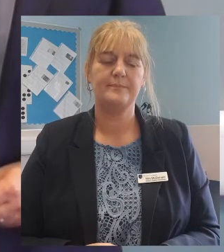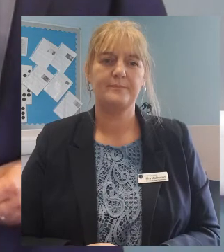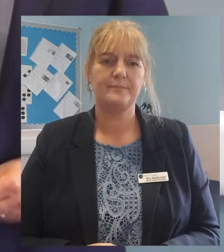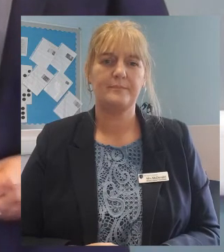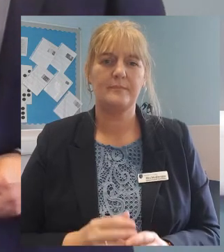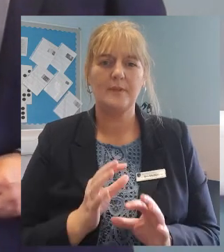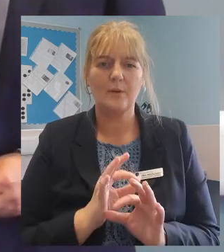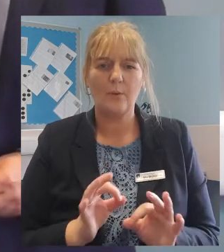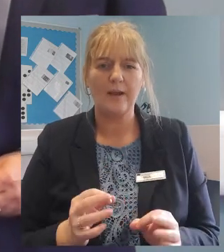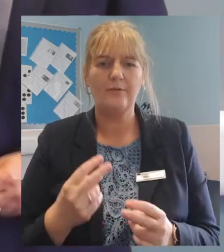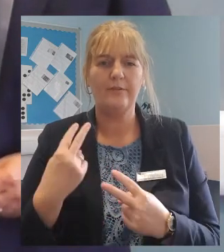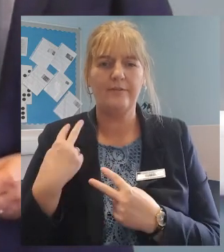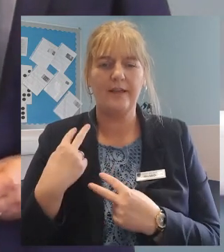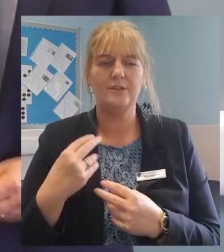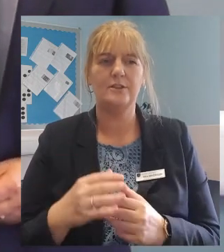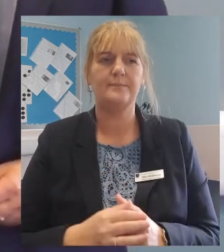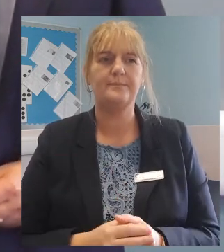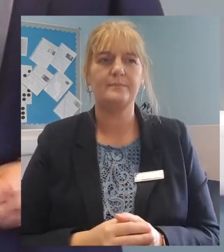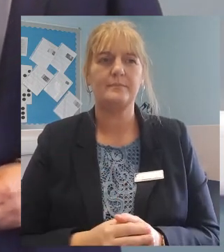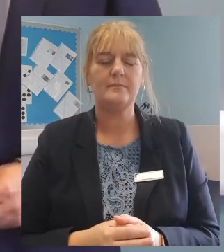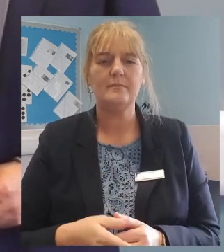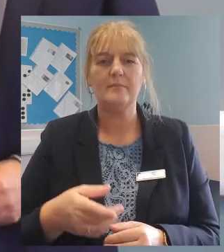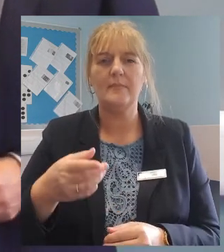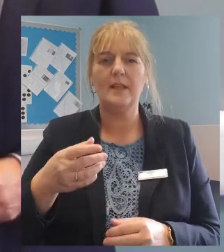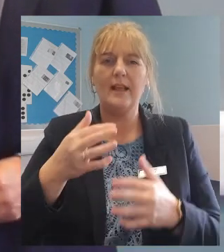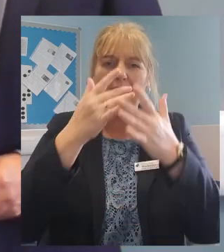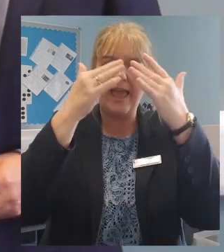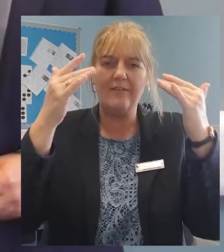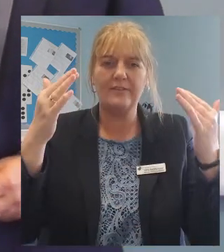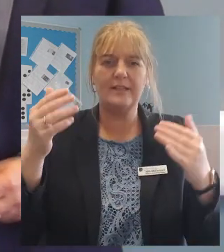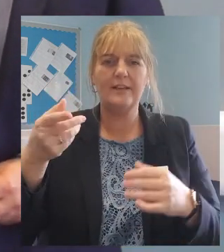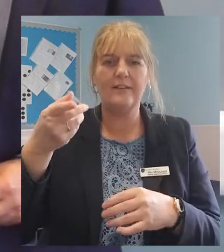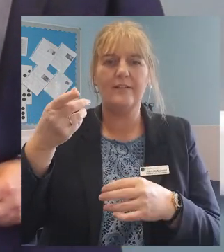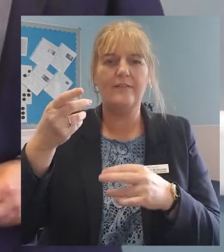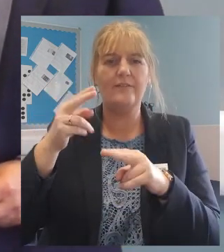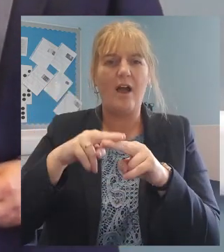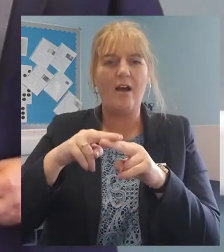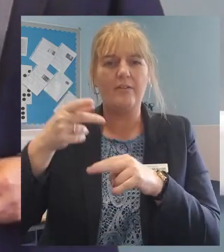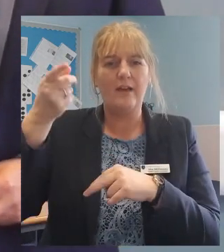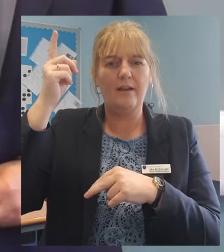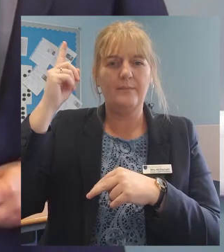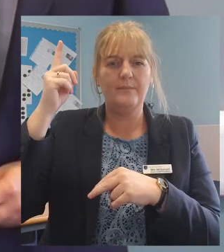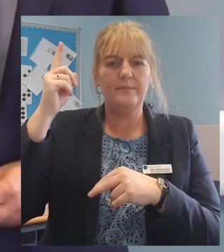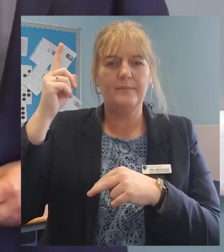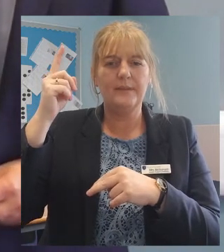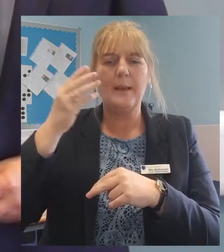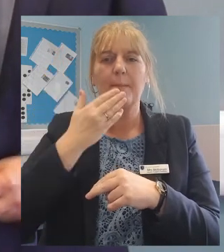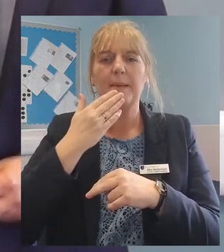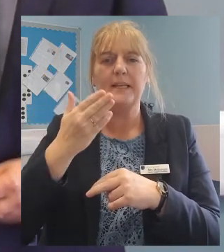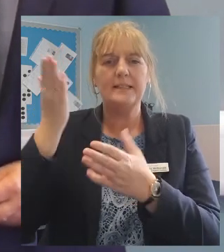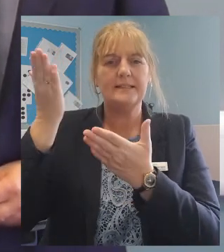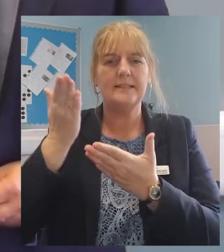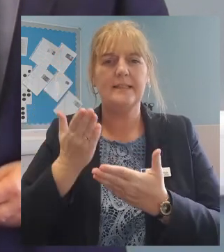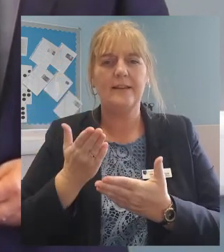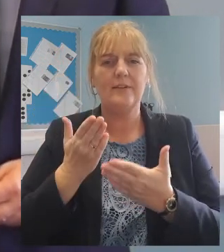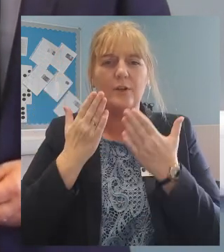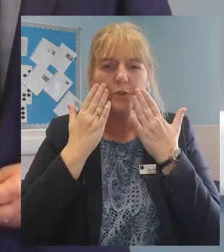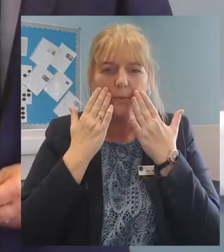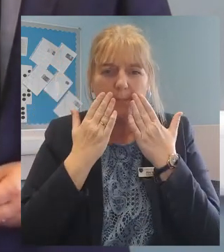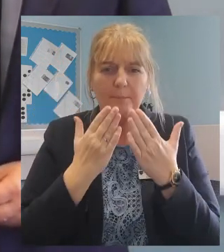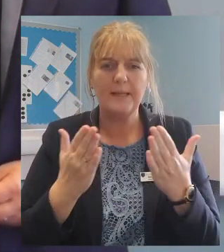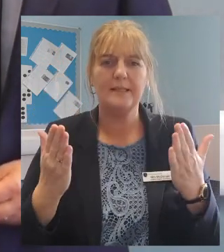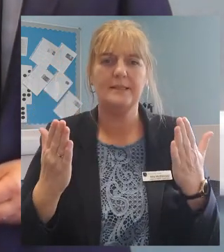mind joining me for a moment of quiet reflection. Heavenly Father, please give us the humility which realizes we